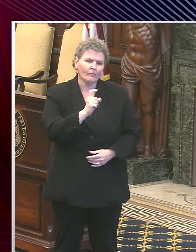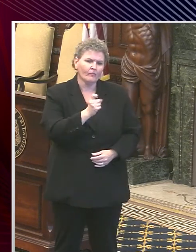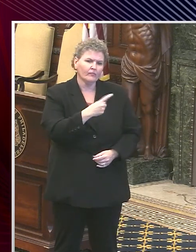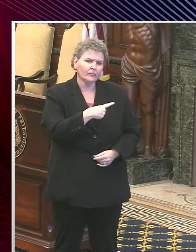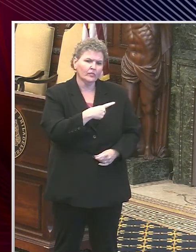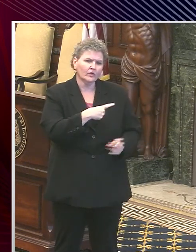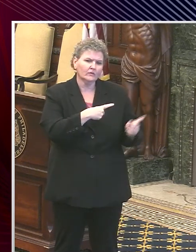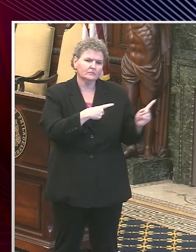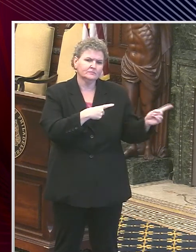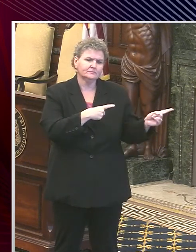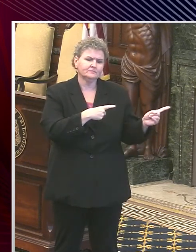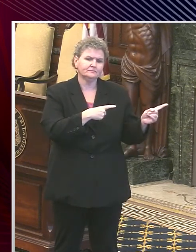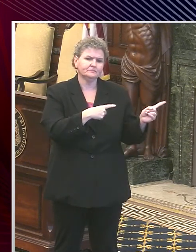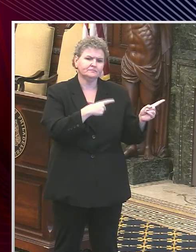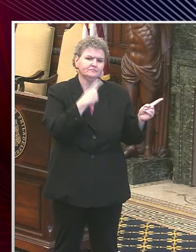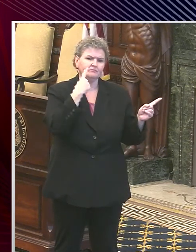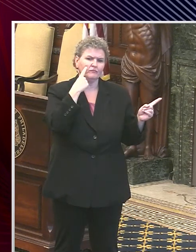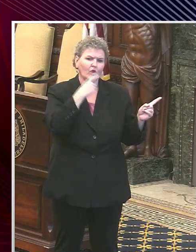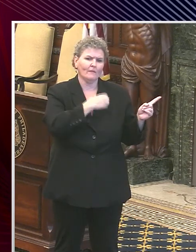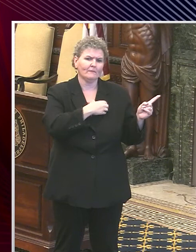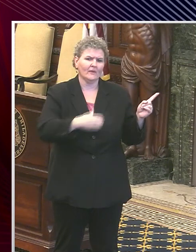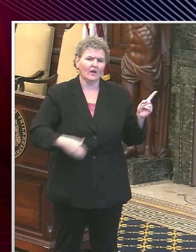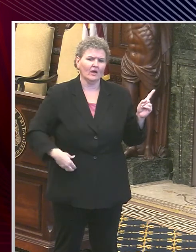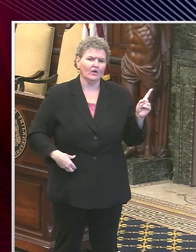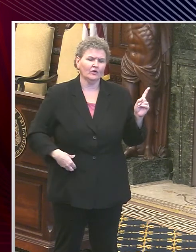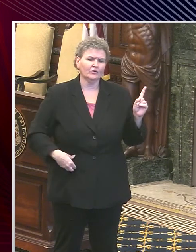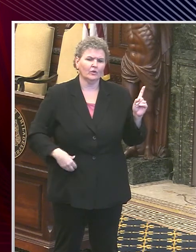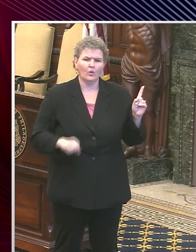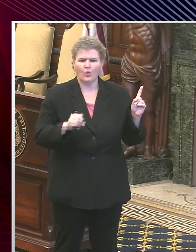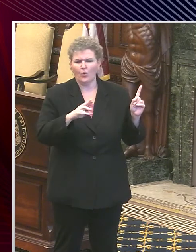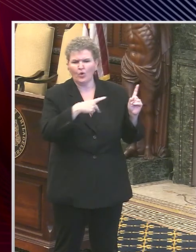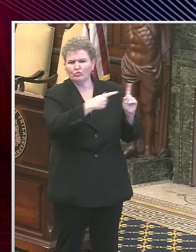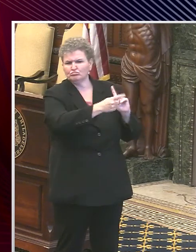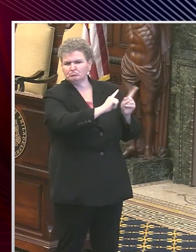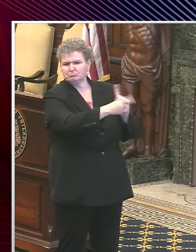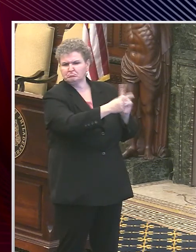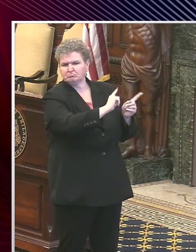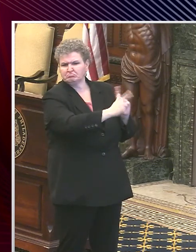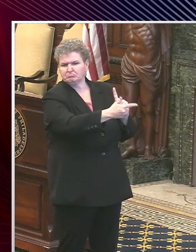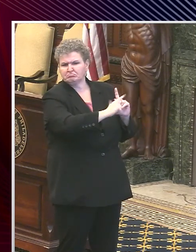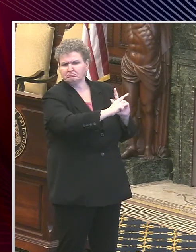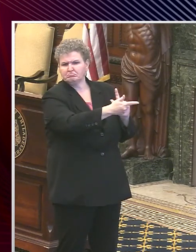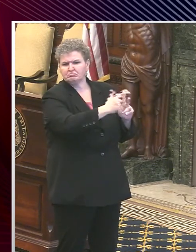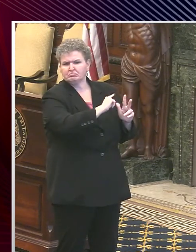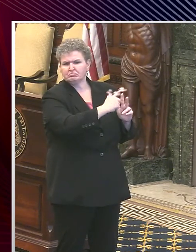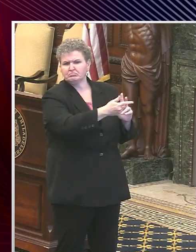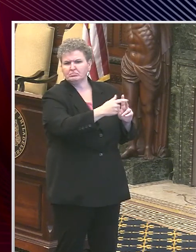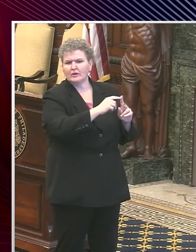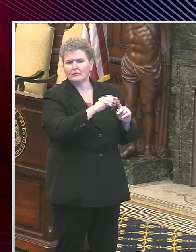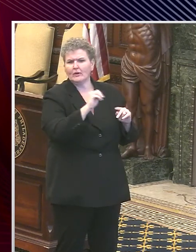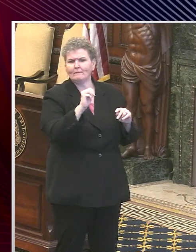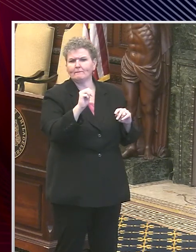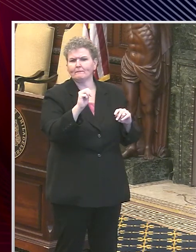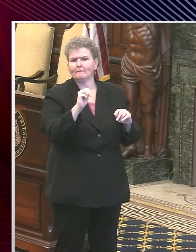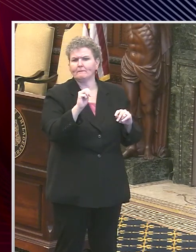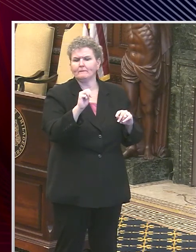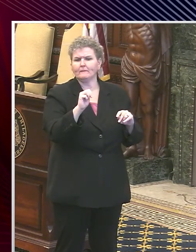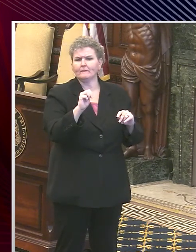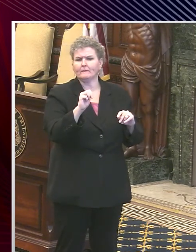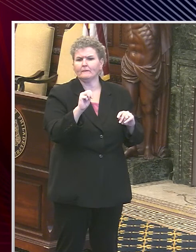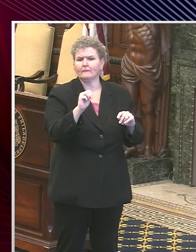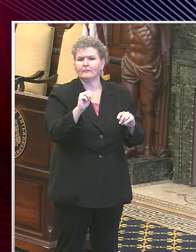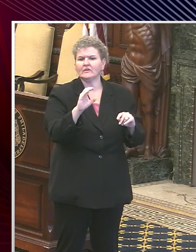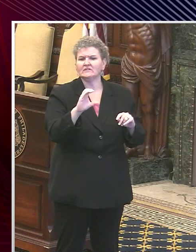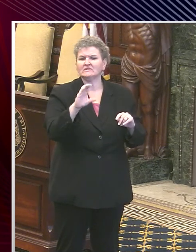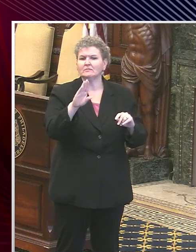Question for the mayor or Mr. Alexander. The Cecil B. Moore Recreation Center